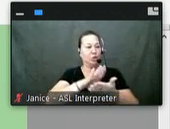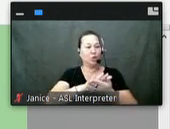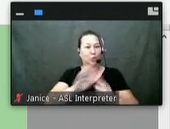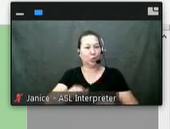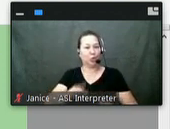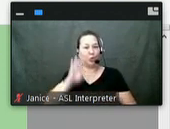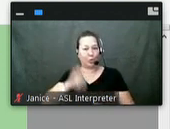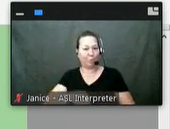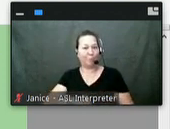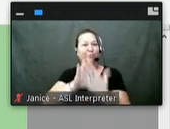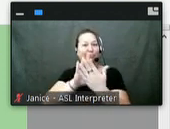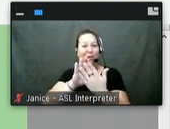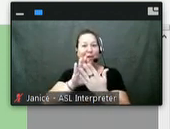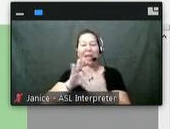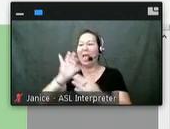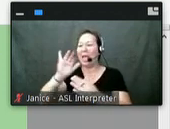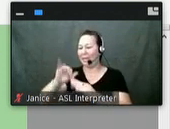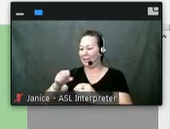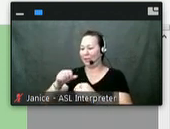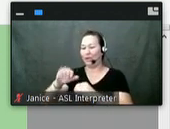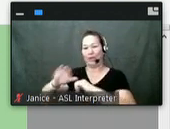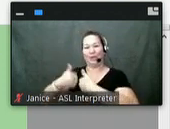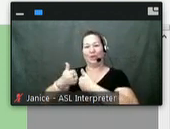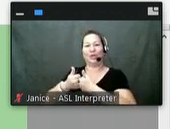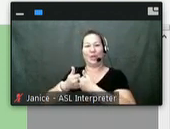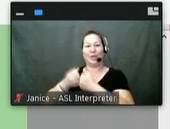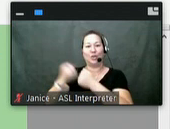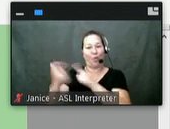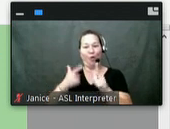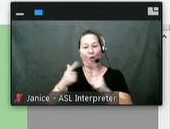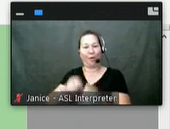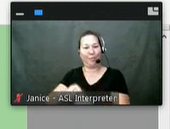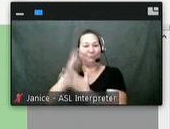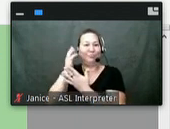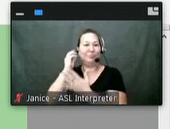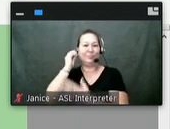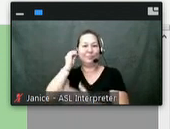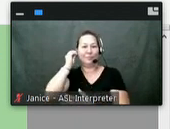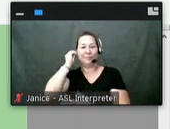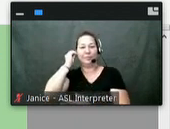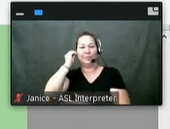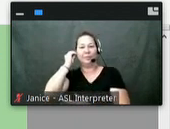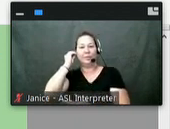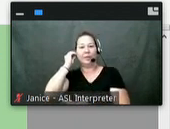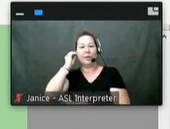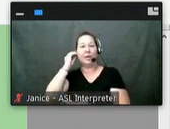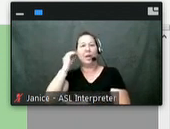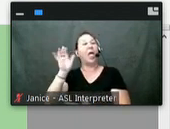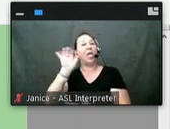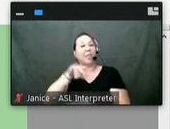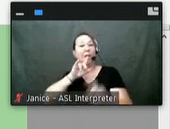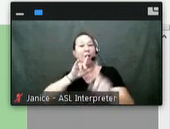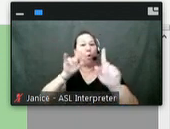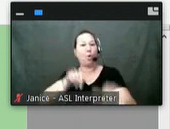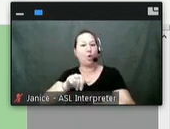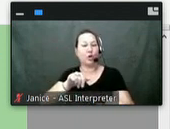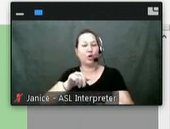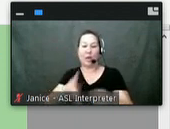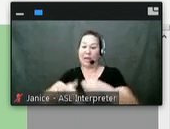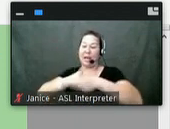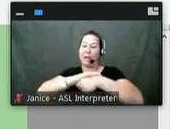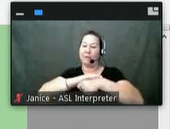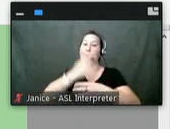And they have to meet the same requirements. Once again, the order covers both public, private, and